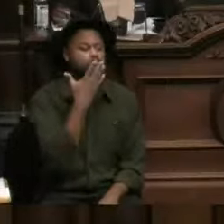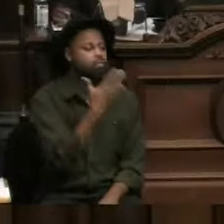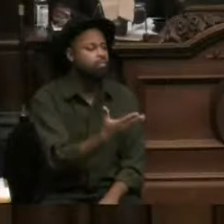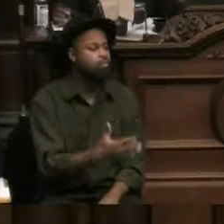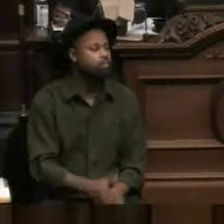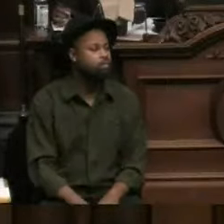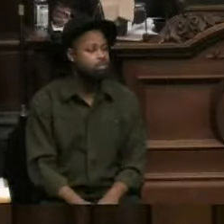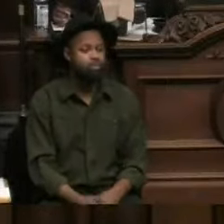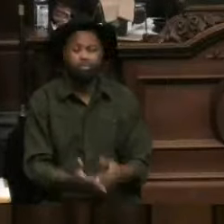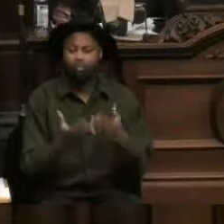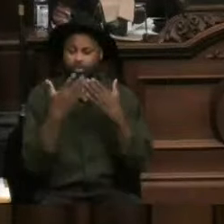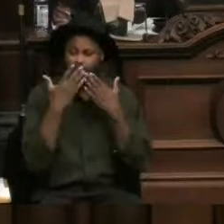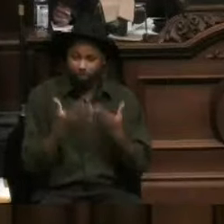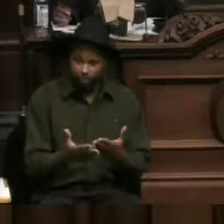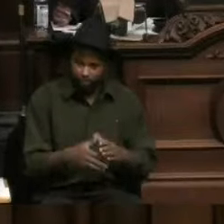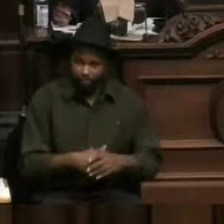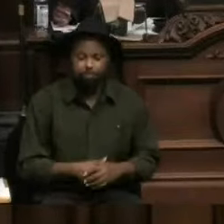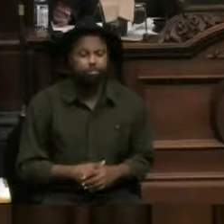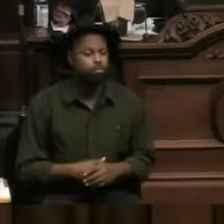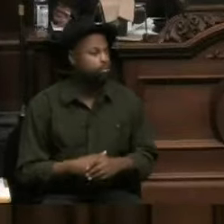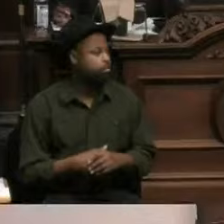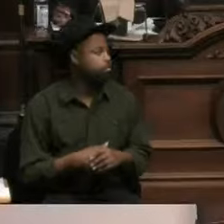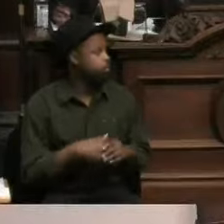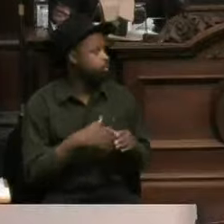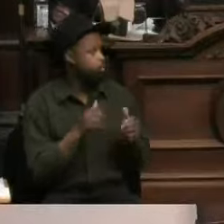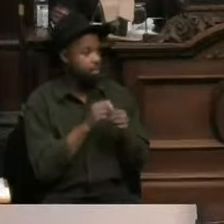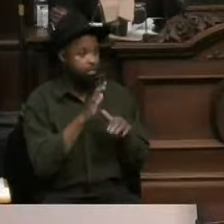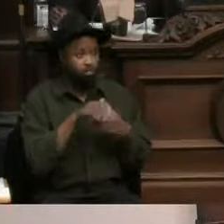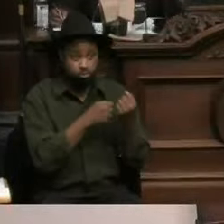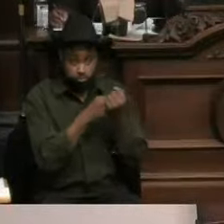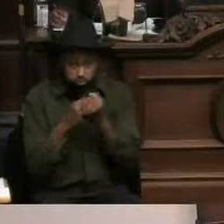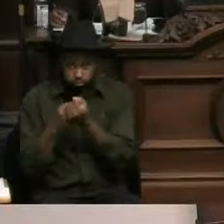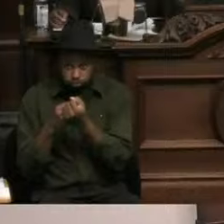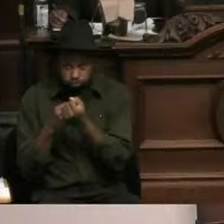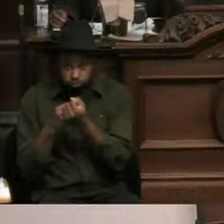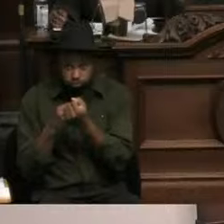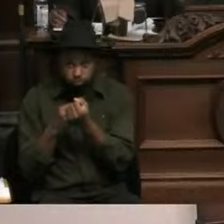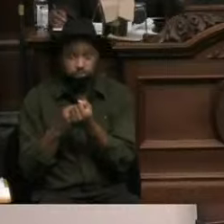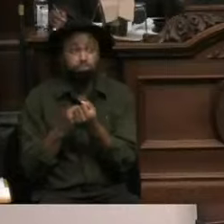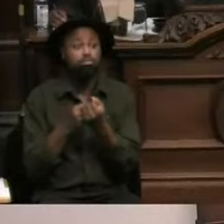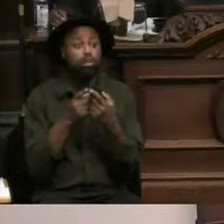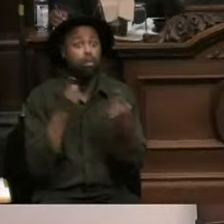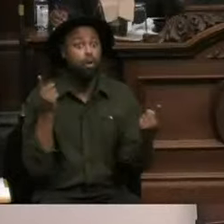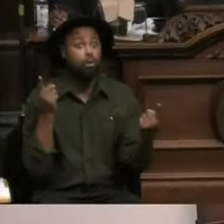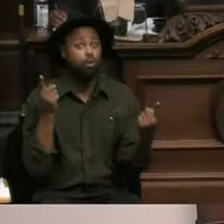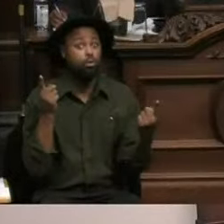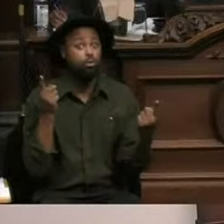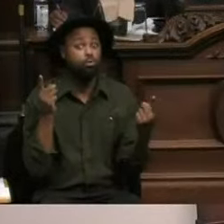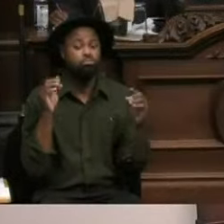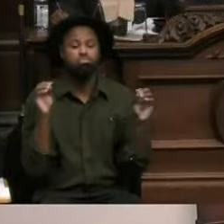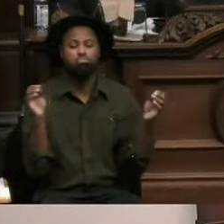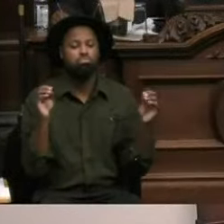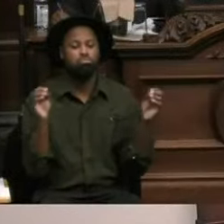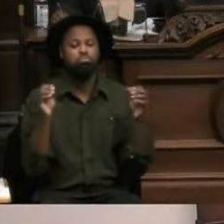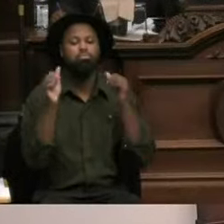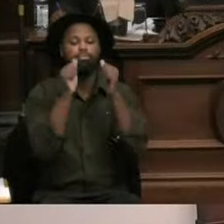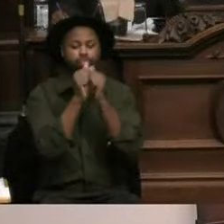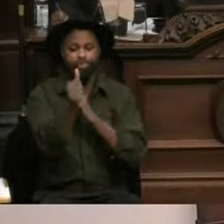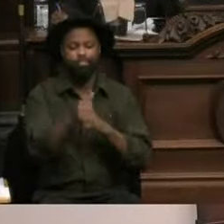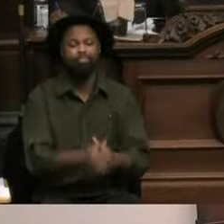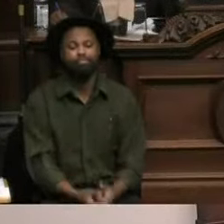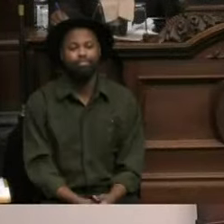Thank you. And with that, all those in favor, please say aye. Aye. Aye. Any opposed? Motion carries.